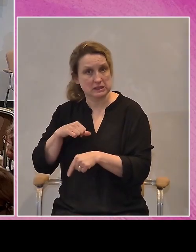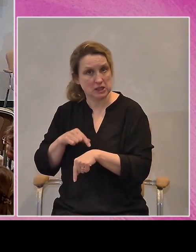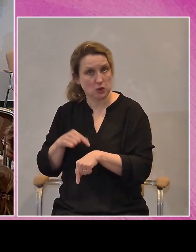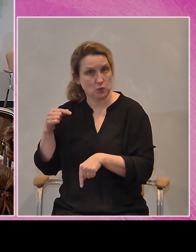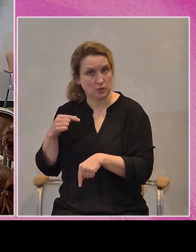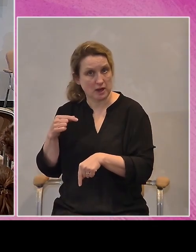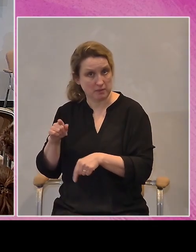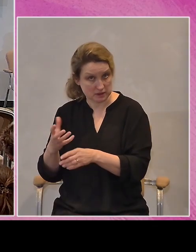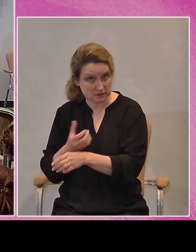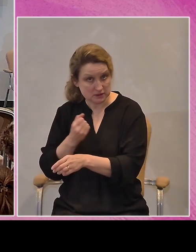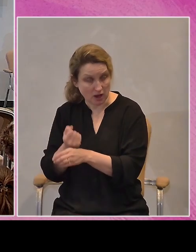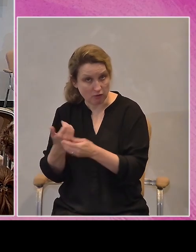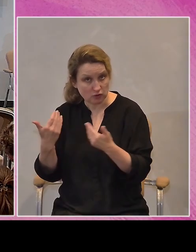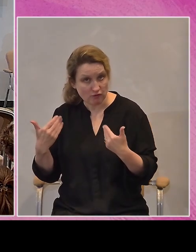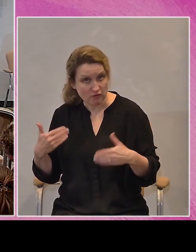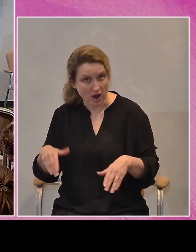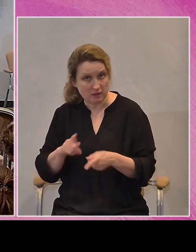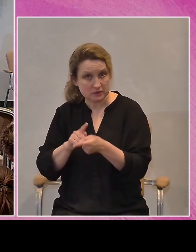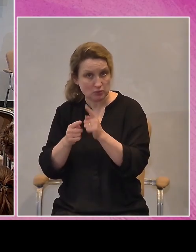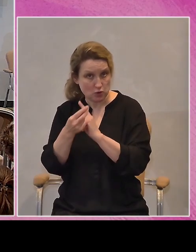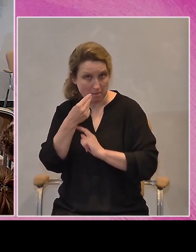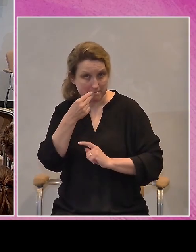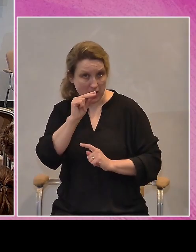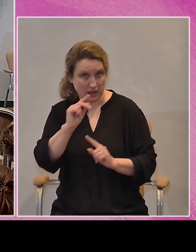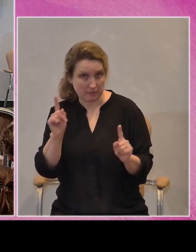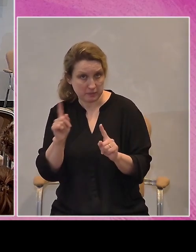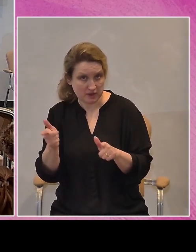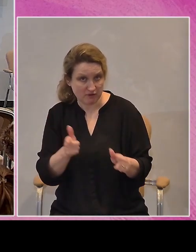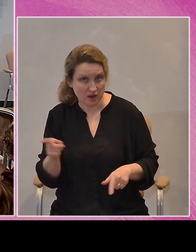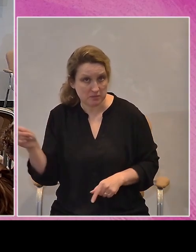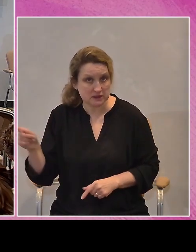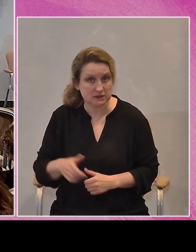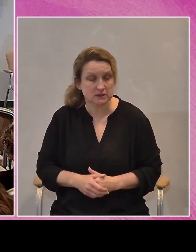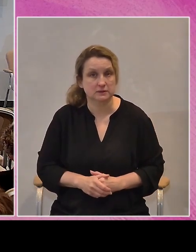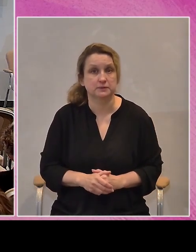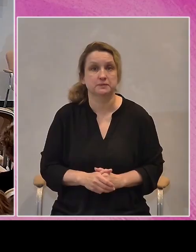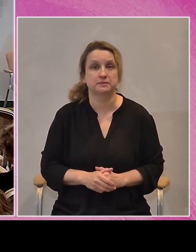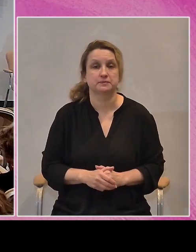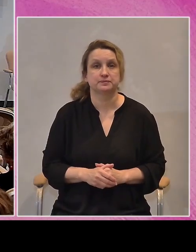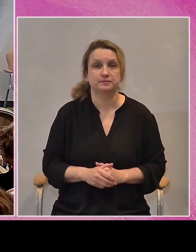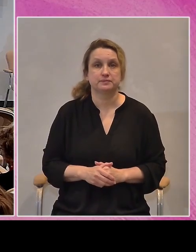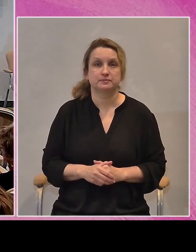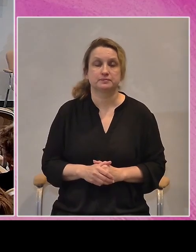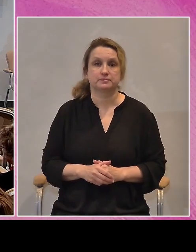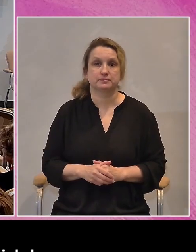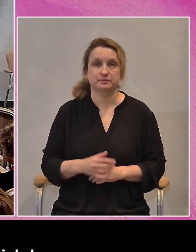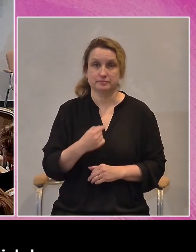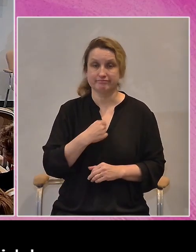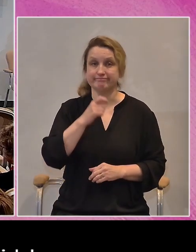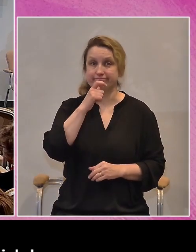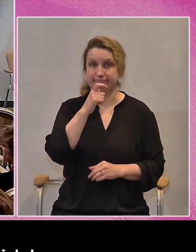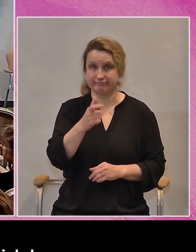specific goals. Do you think that you have achieved some of these goals, or have you made any steps in the right